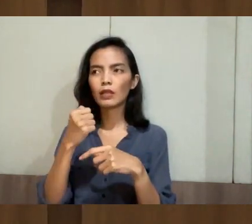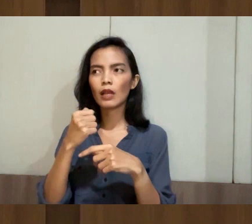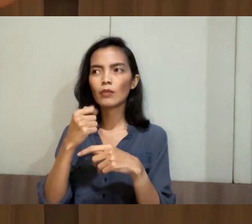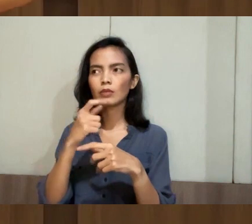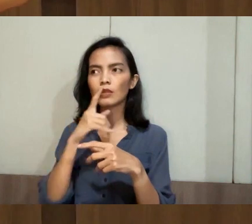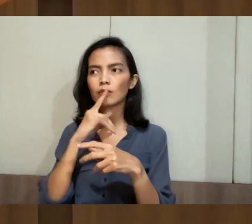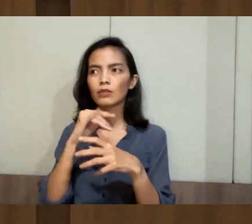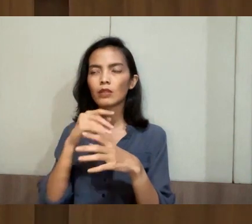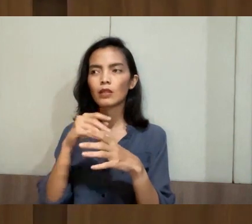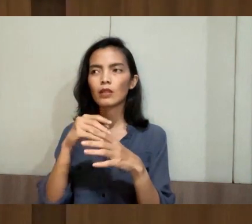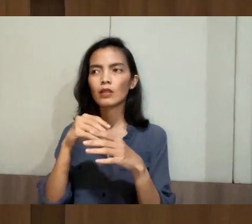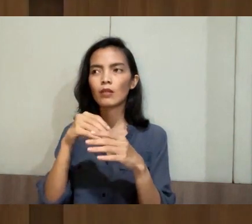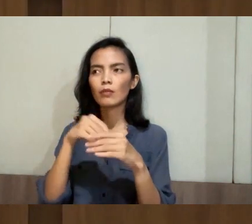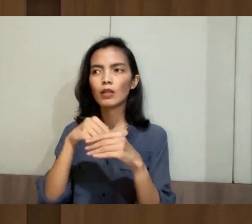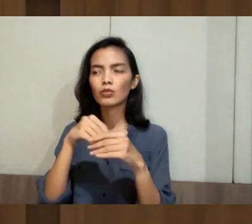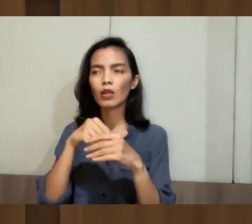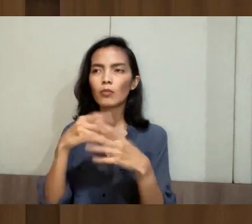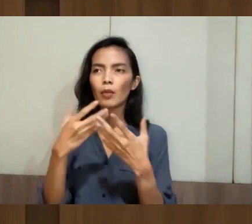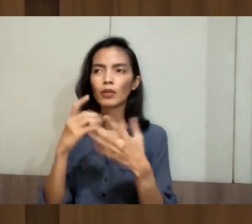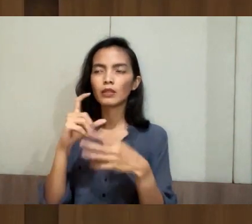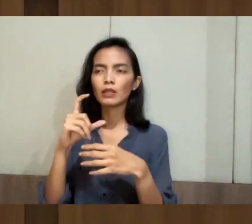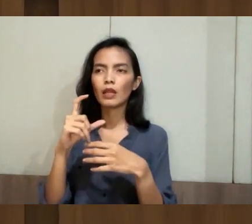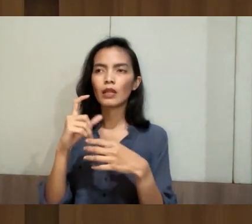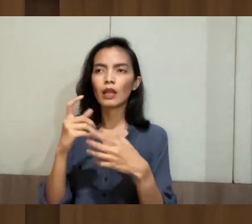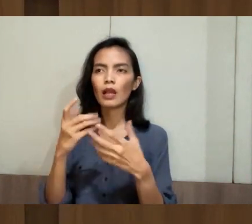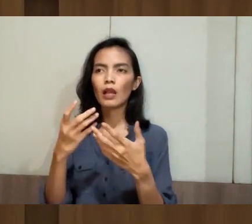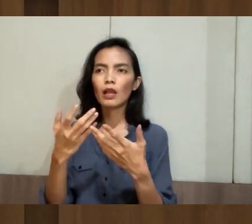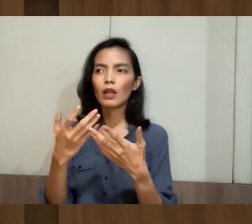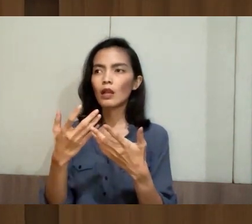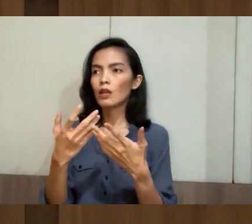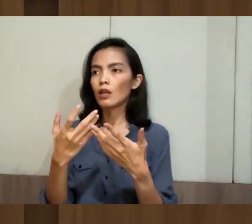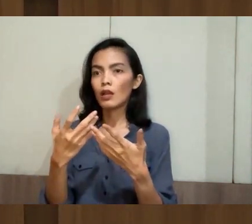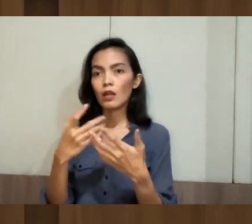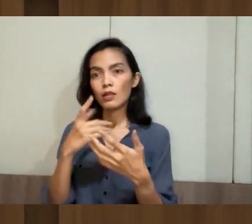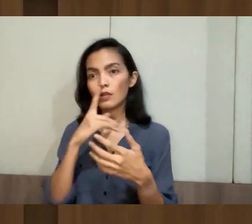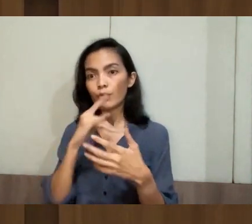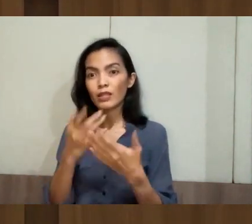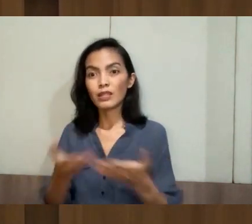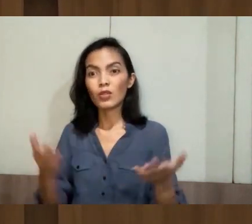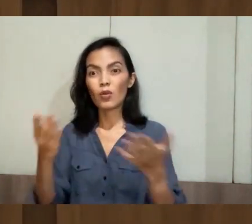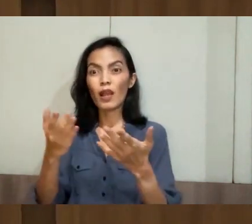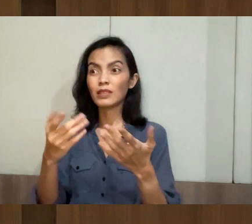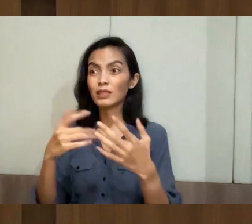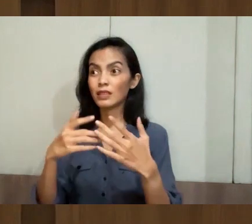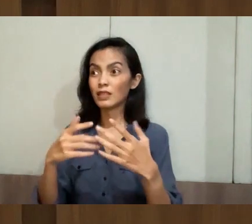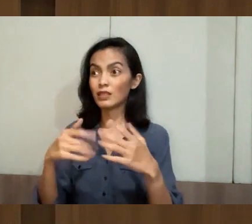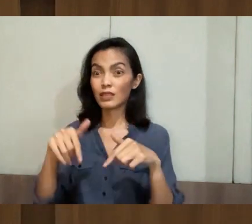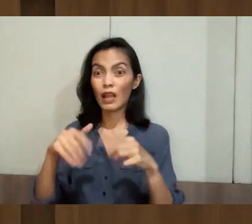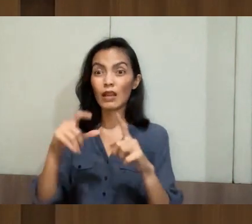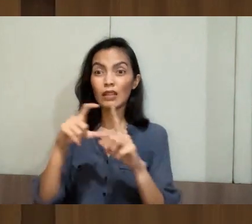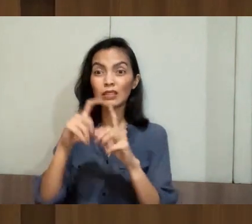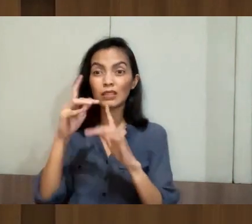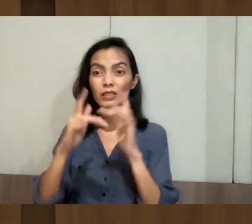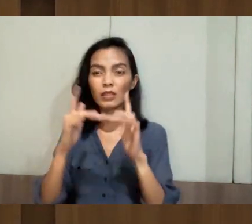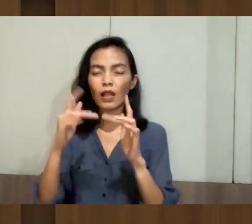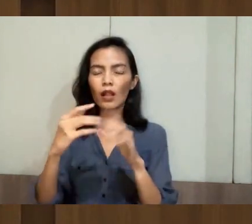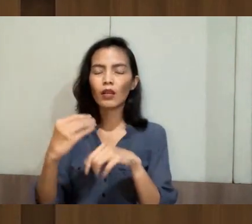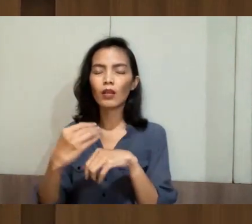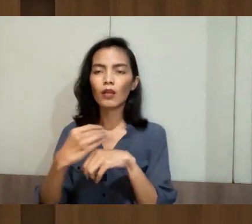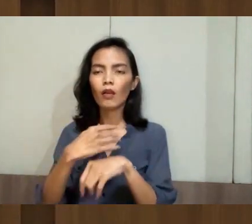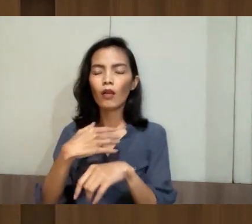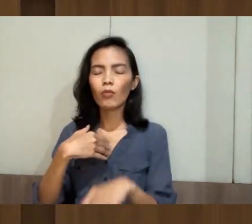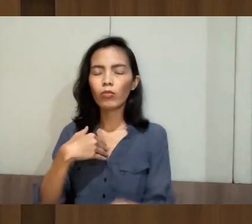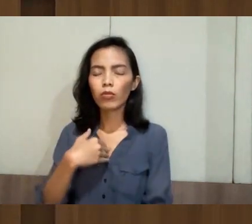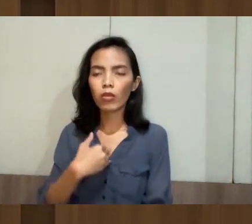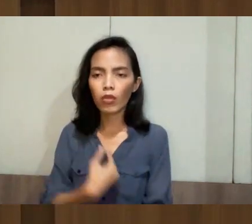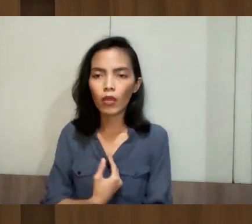the specific decision or advice on how to deal with all of this overwhelming digital